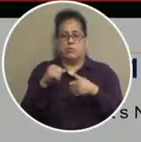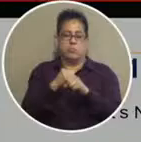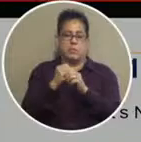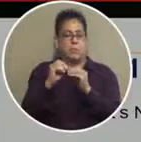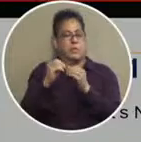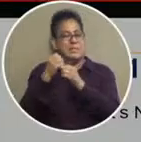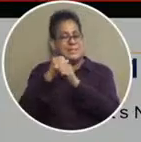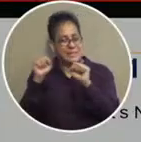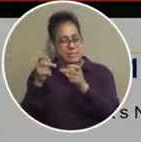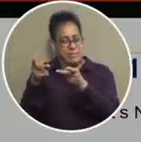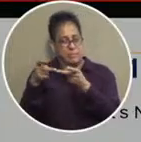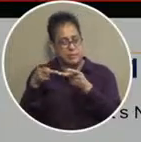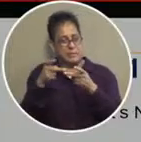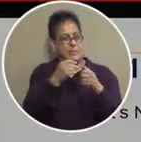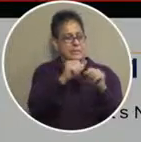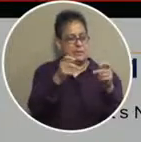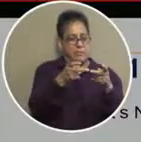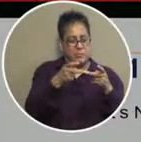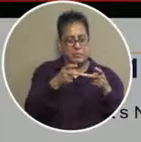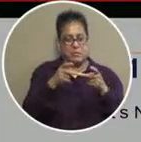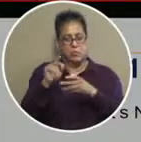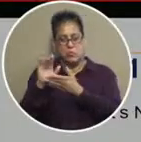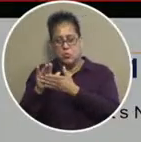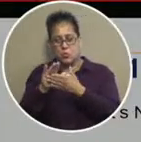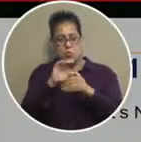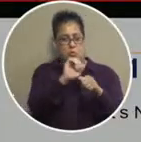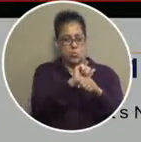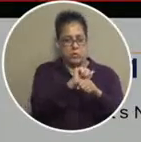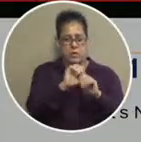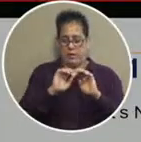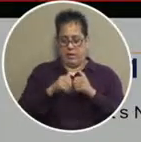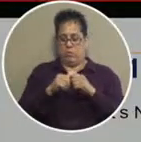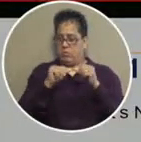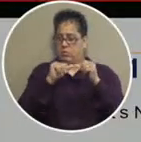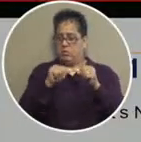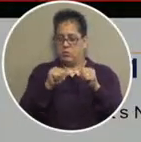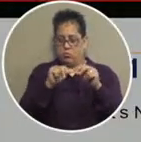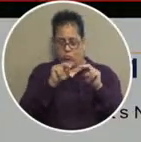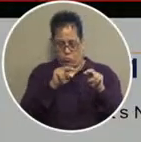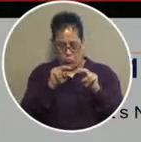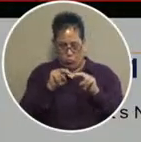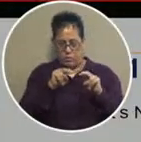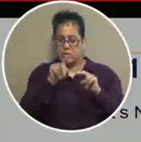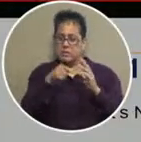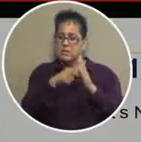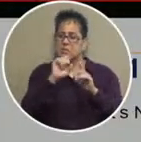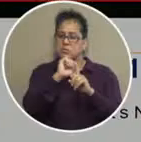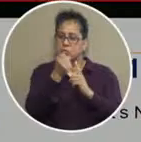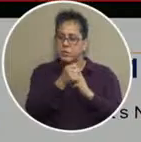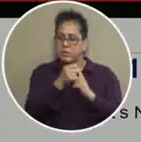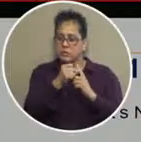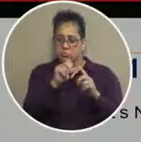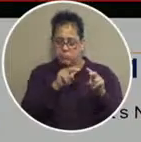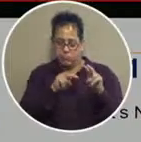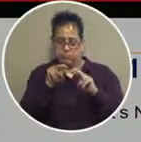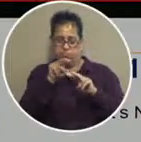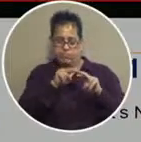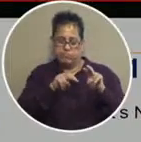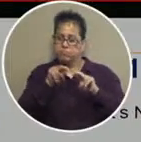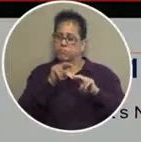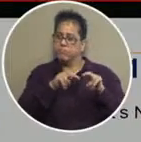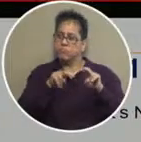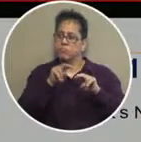safe environment? How can we do it to continue monitoring the situation? And we